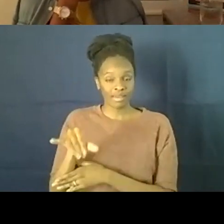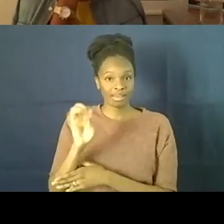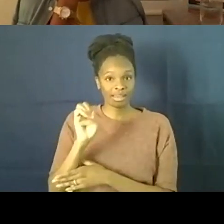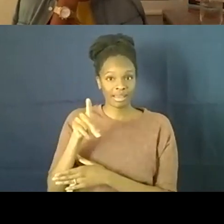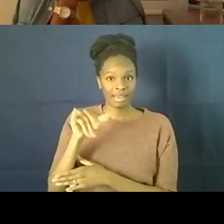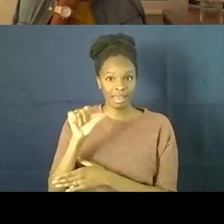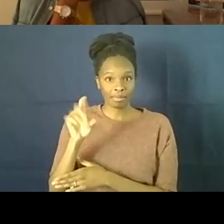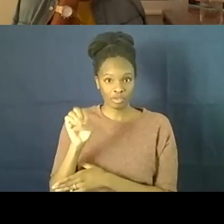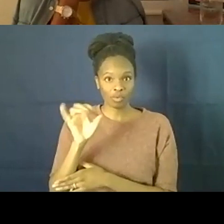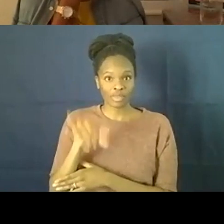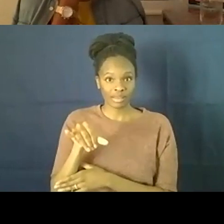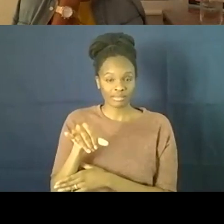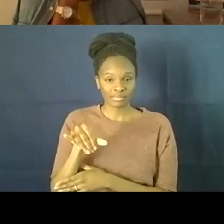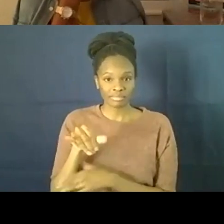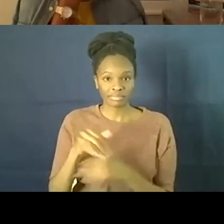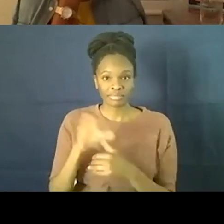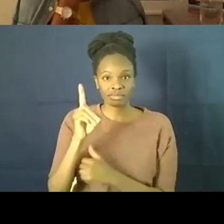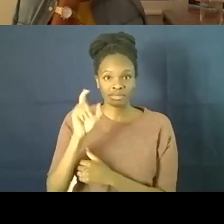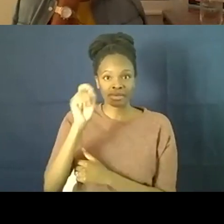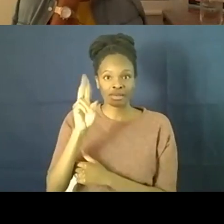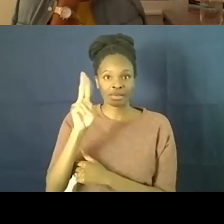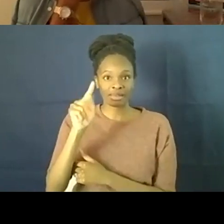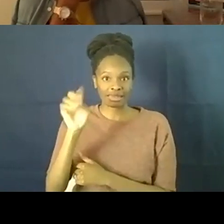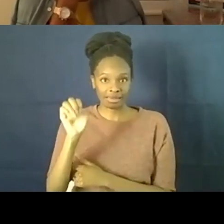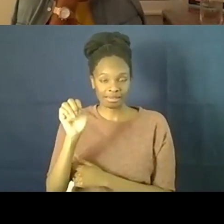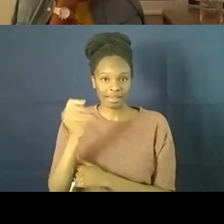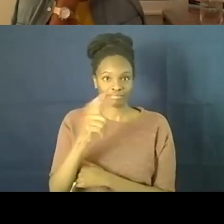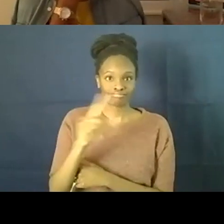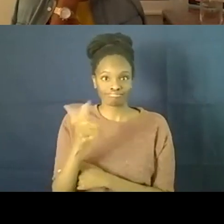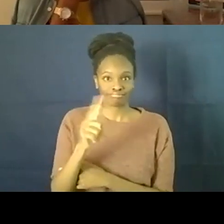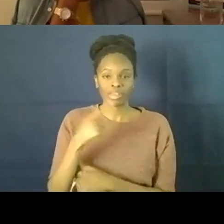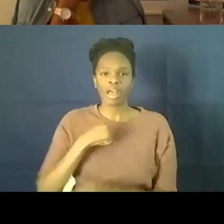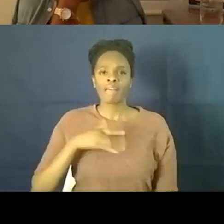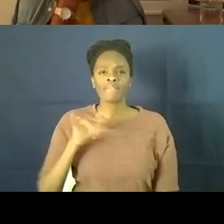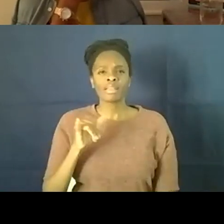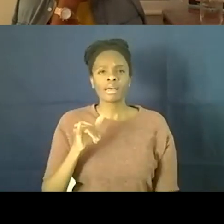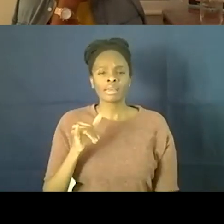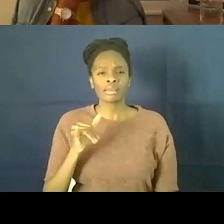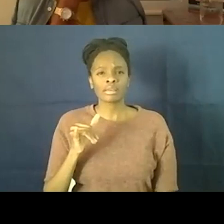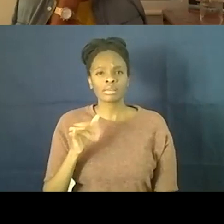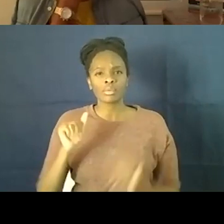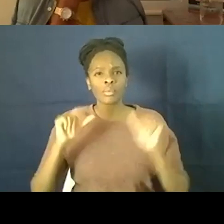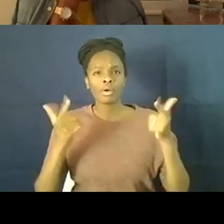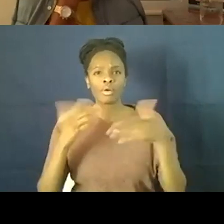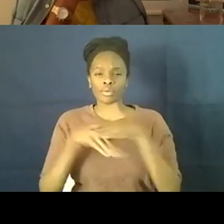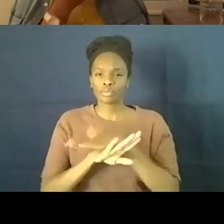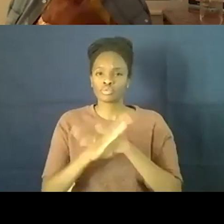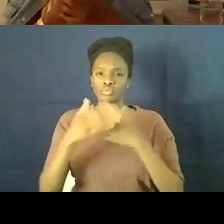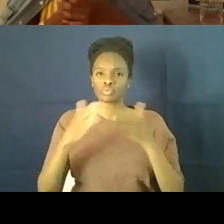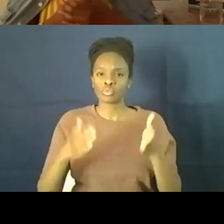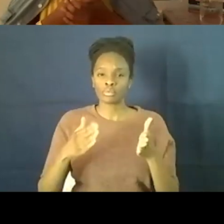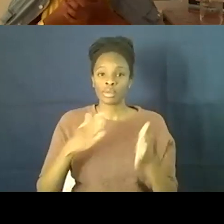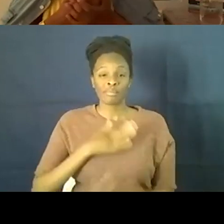Deontay episode, back and forth. But I feel like all I came into the room with my pitch was